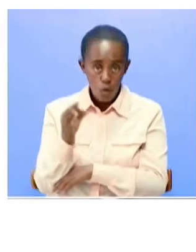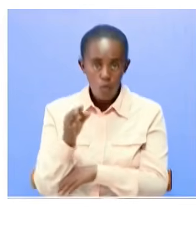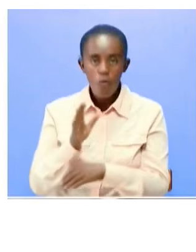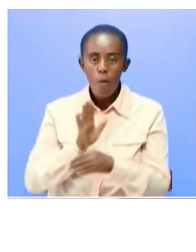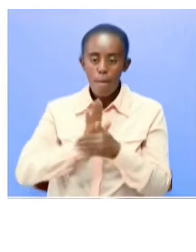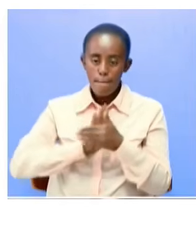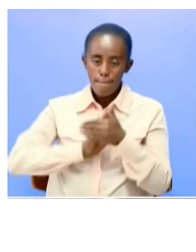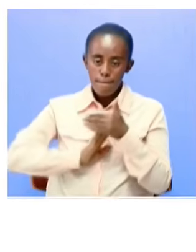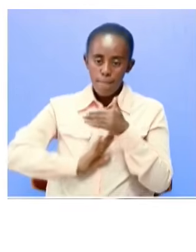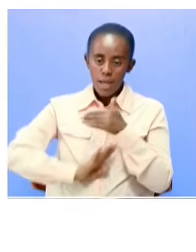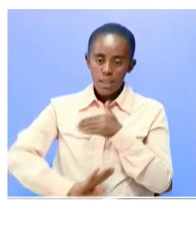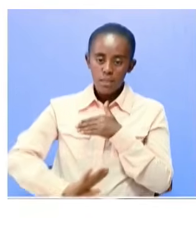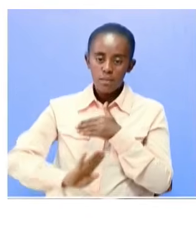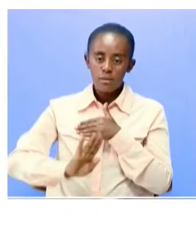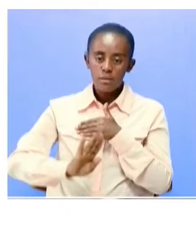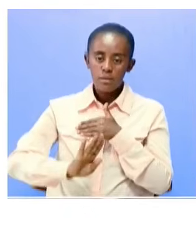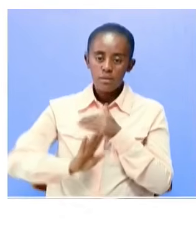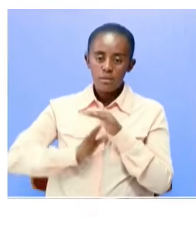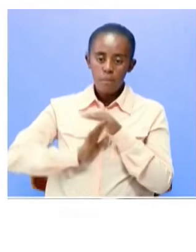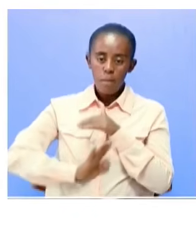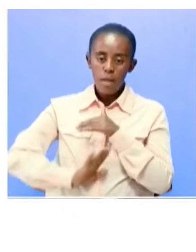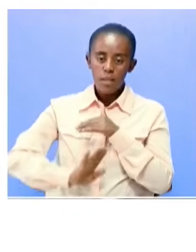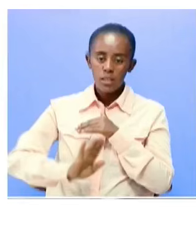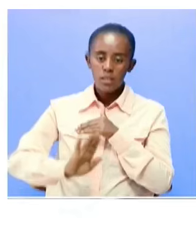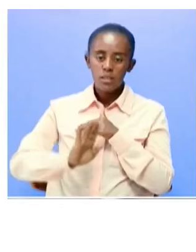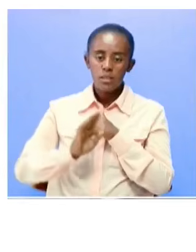birth. Date of birth.